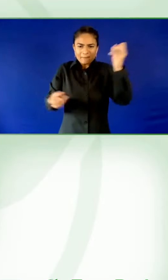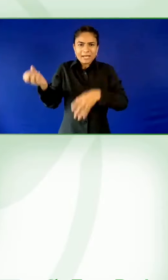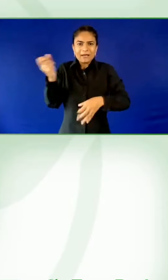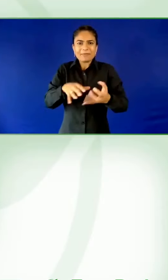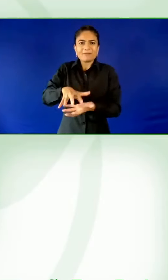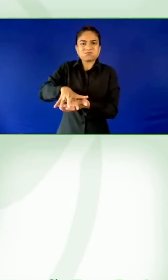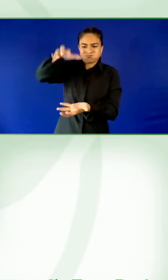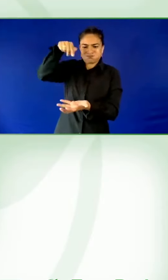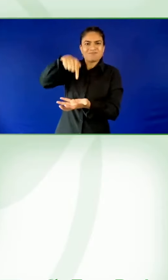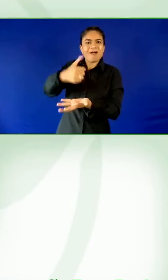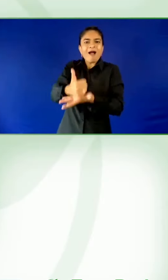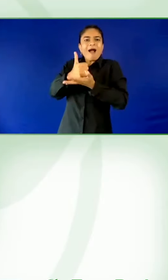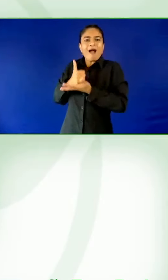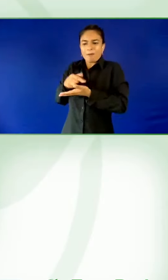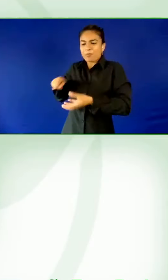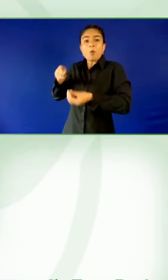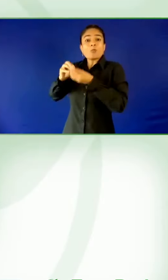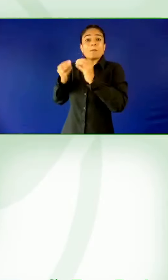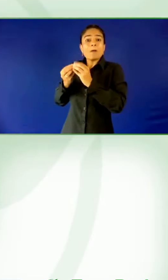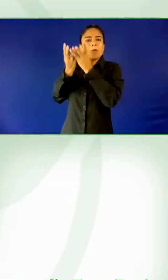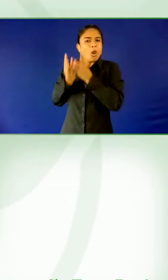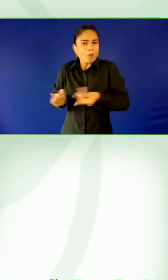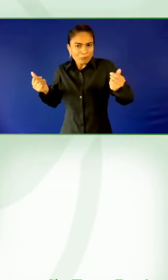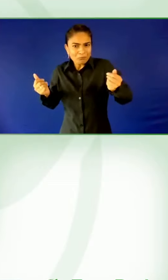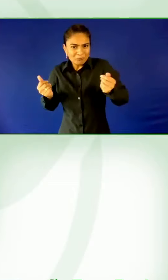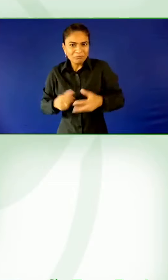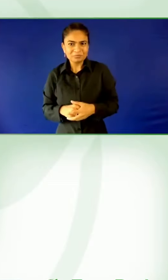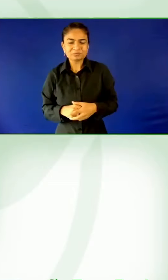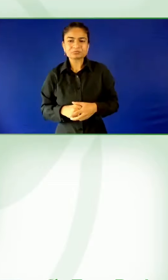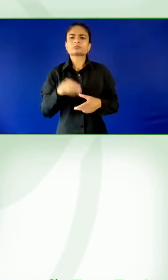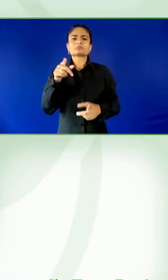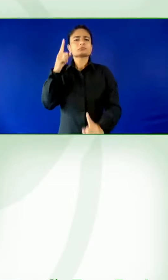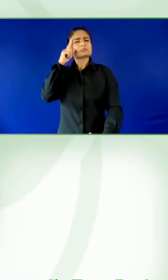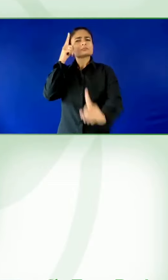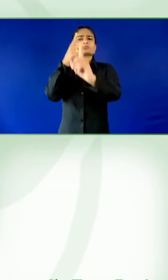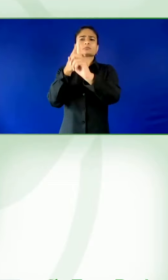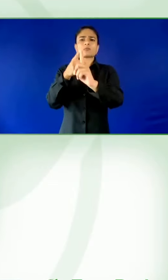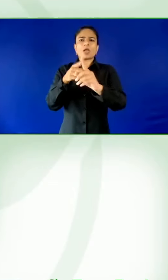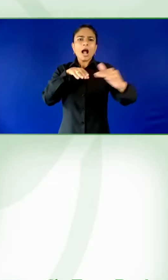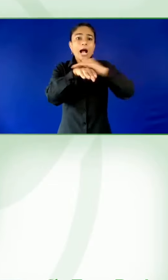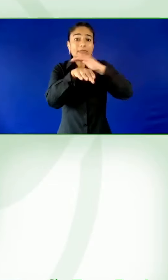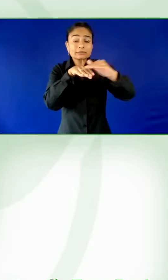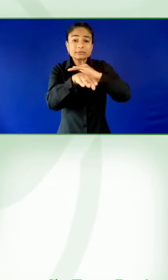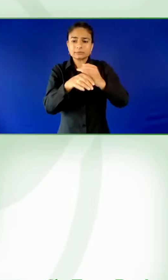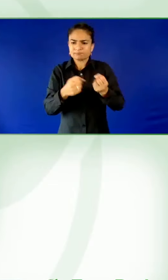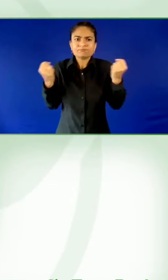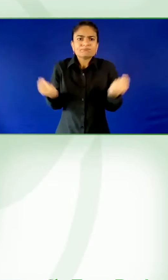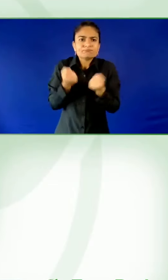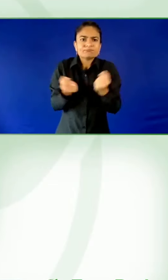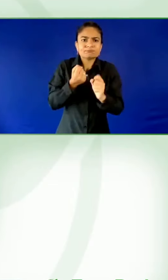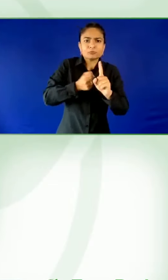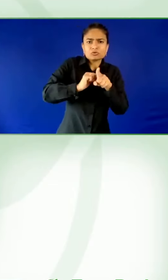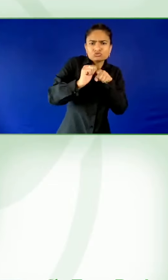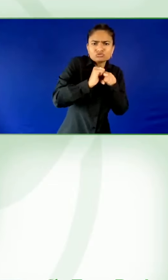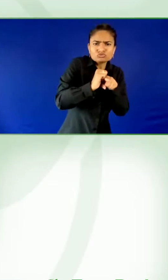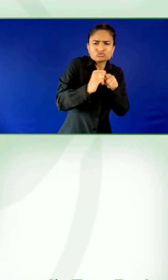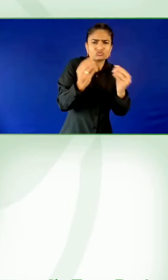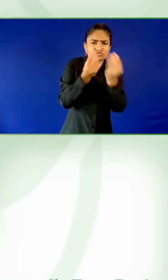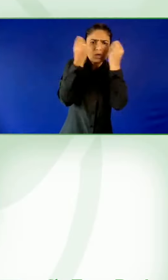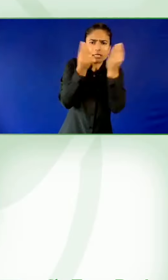Kenya, one focusing on inclusive agriculture. My colleague is here in the room from